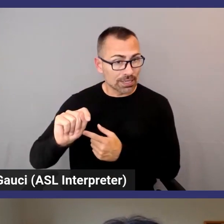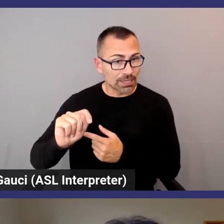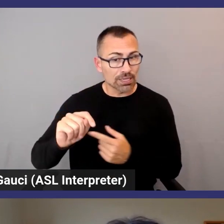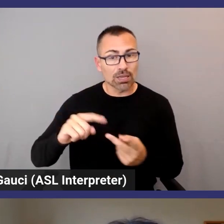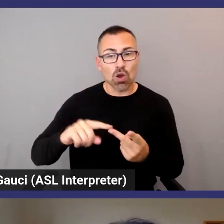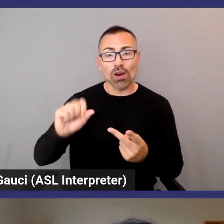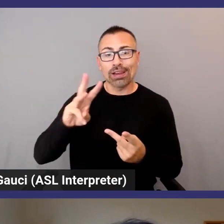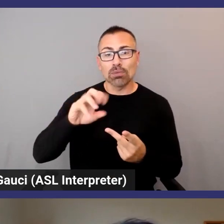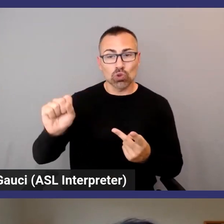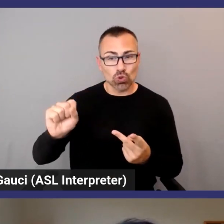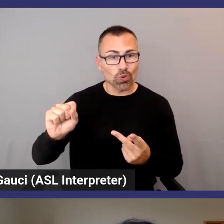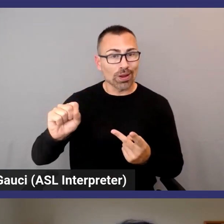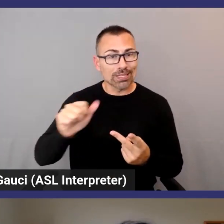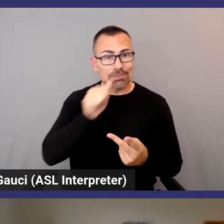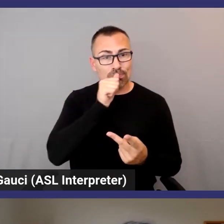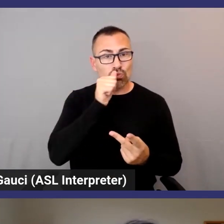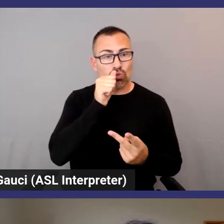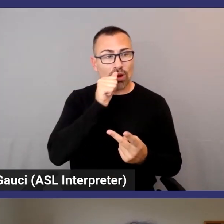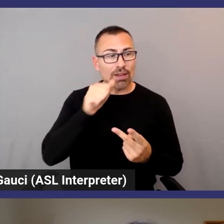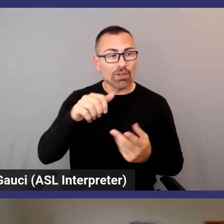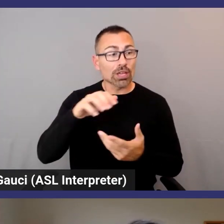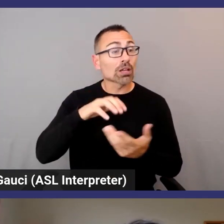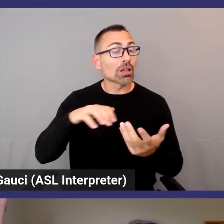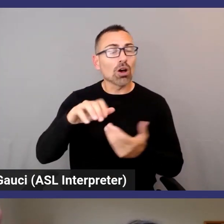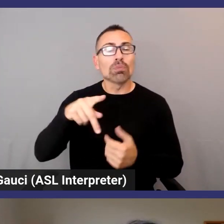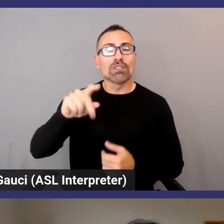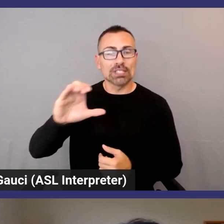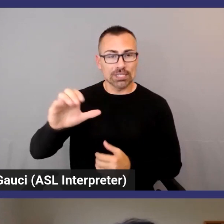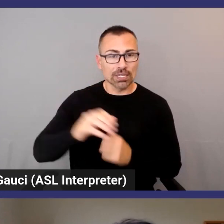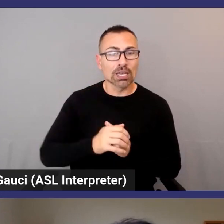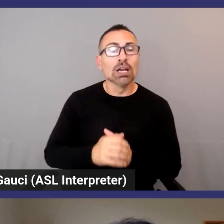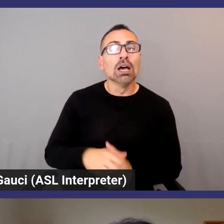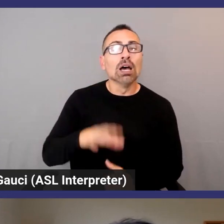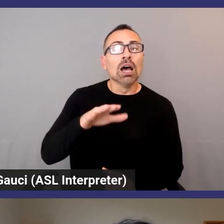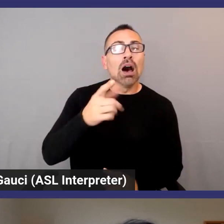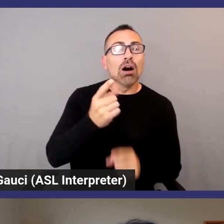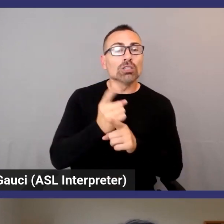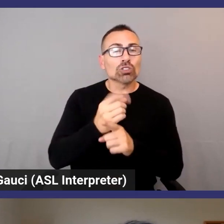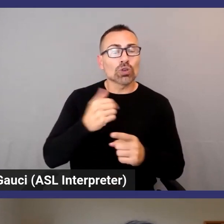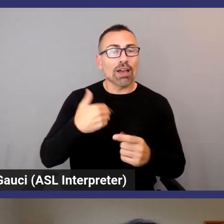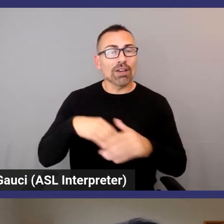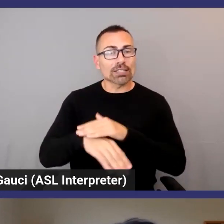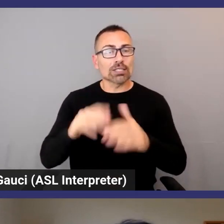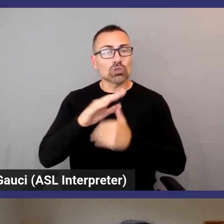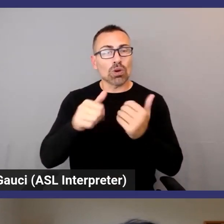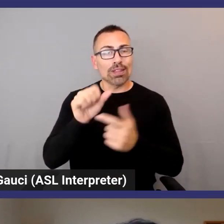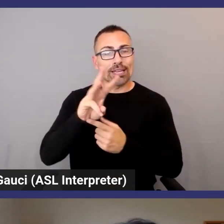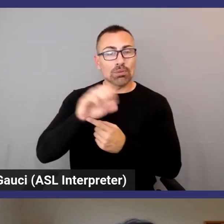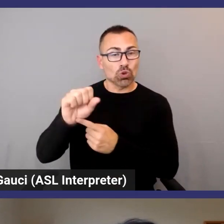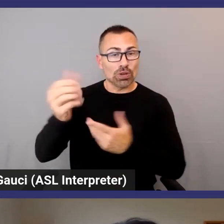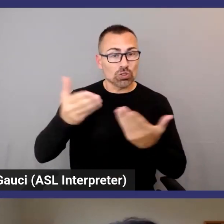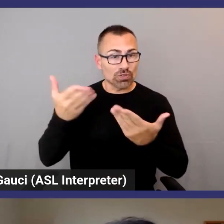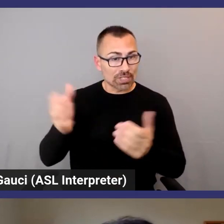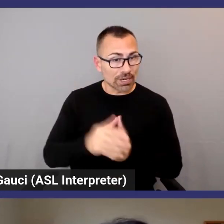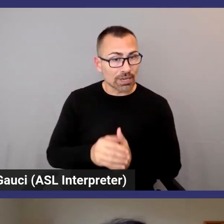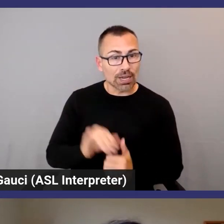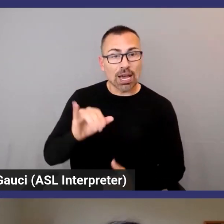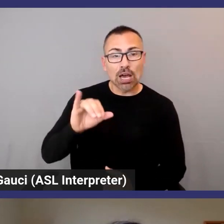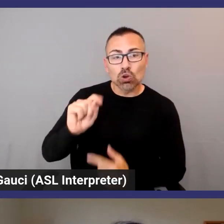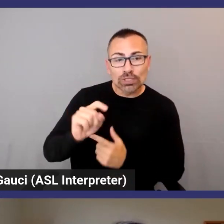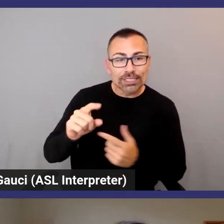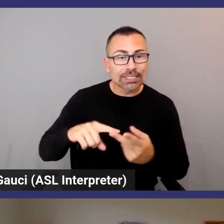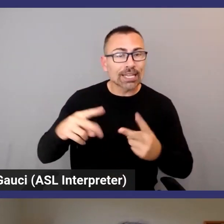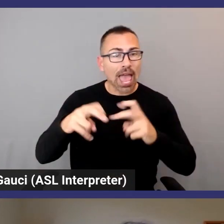Private Cloud, and you have access to all the rest of AWS services there, whether they're IoT, analytics, AIML, or